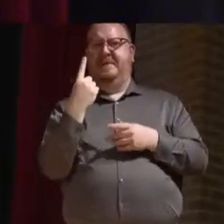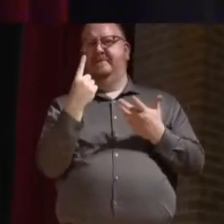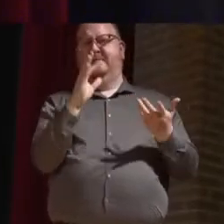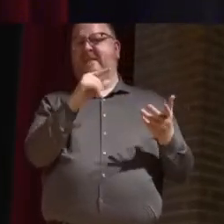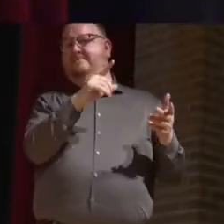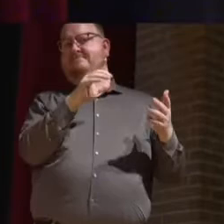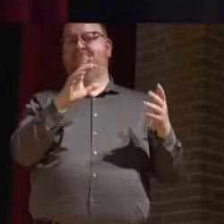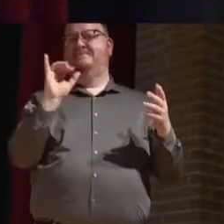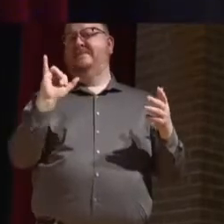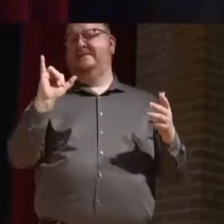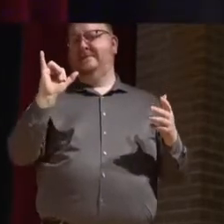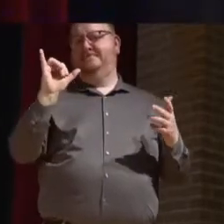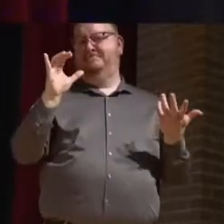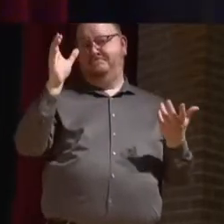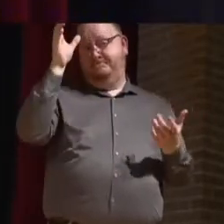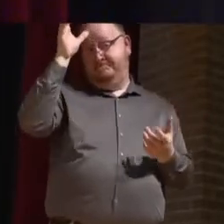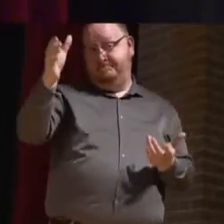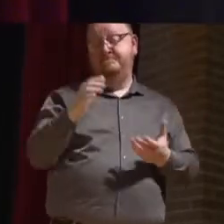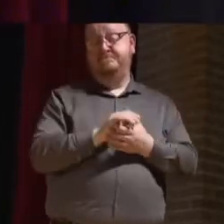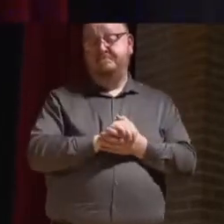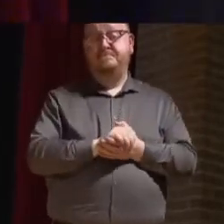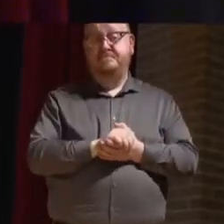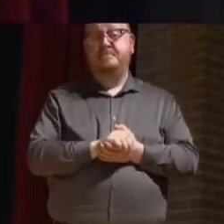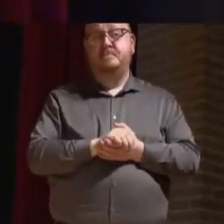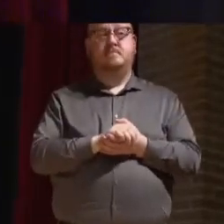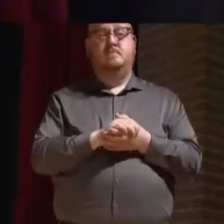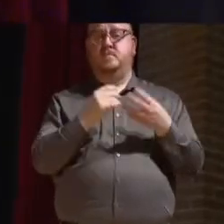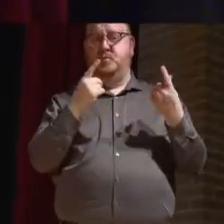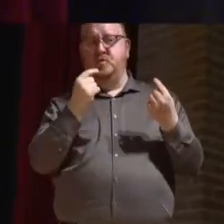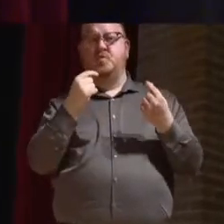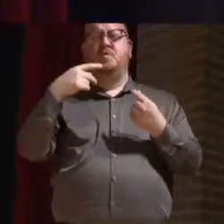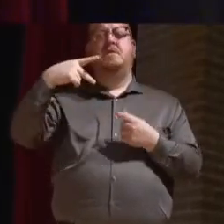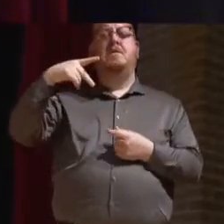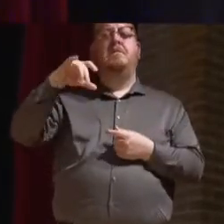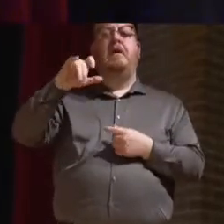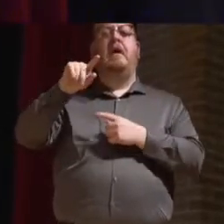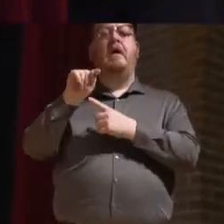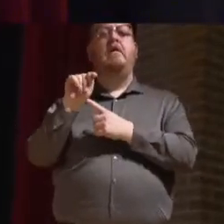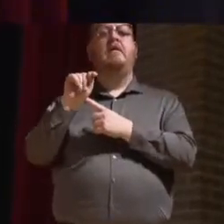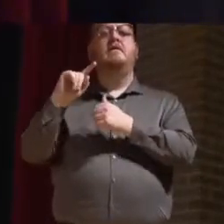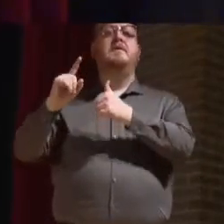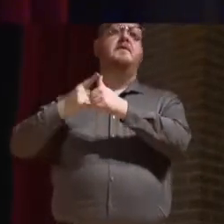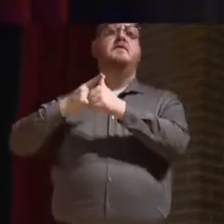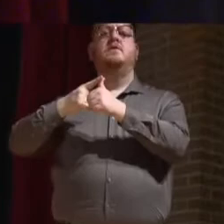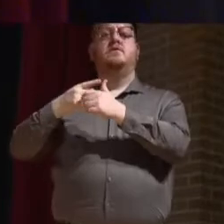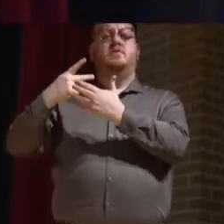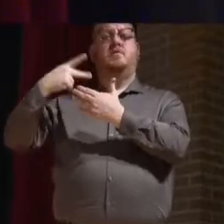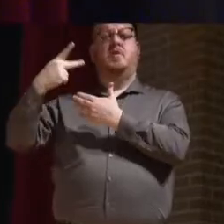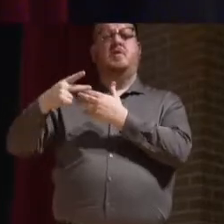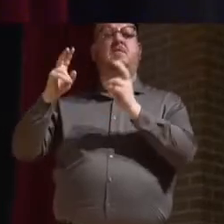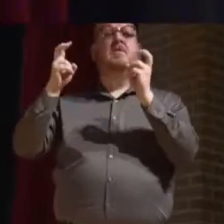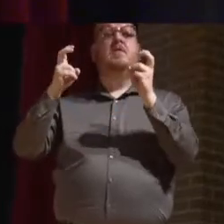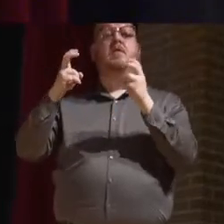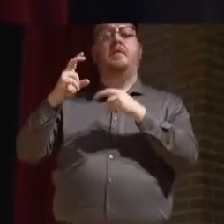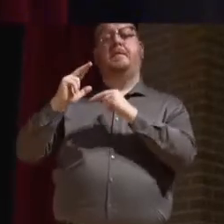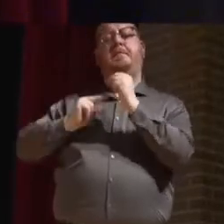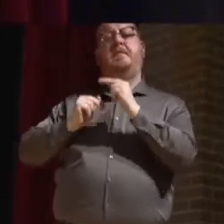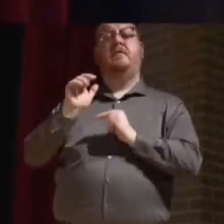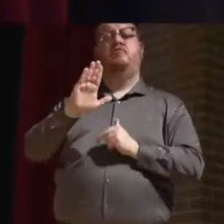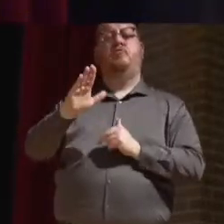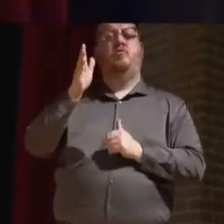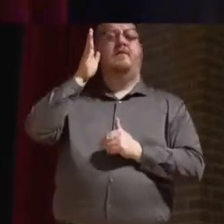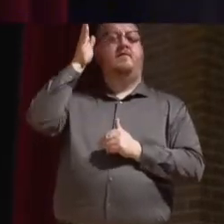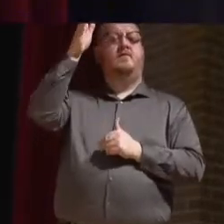this year in where we've been working on a pilot called Build Your Future, and working to